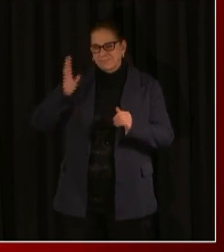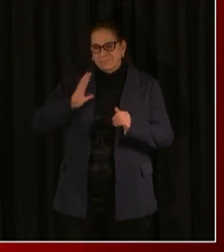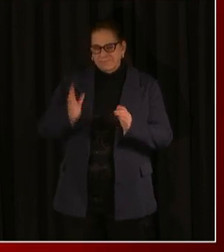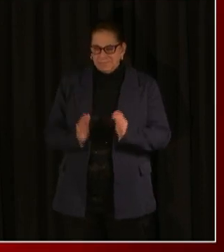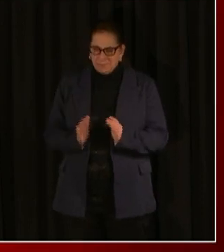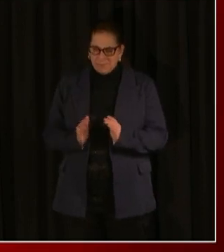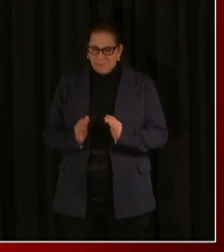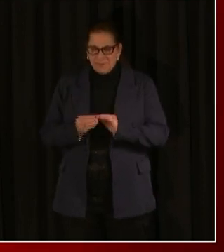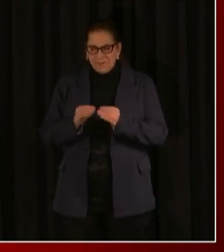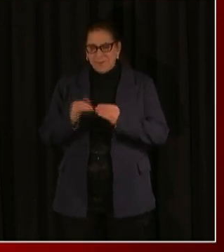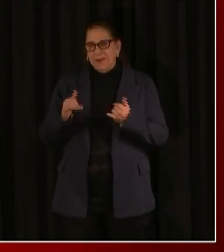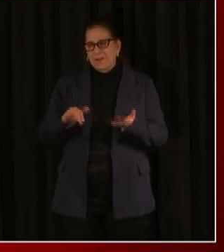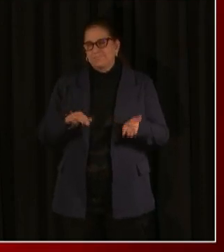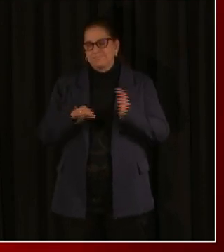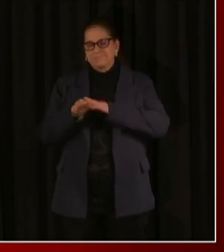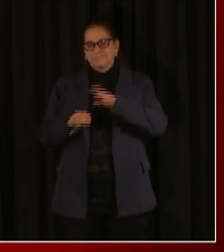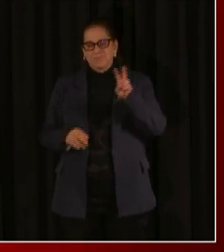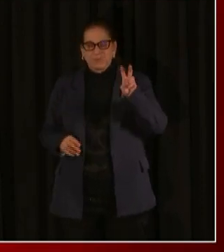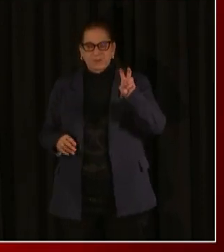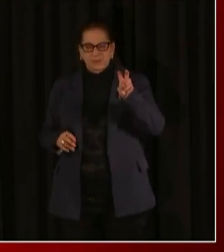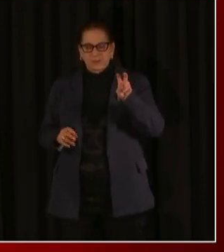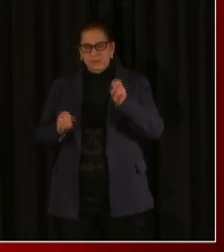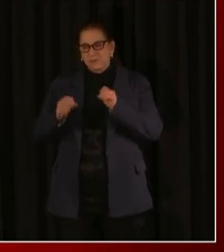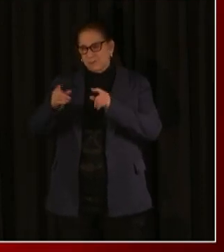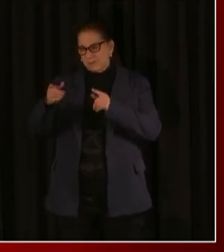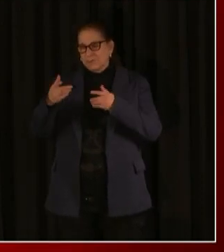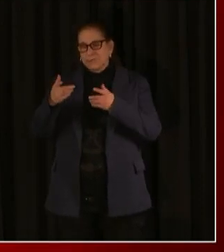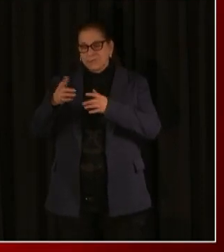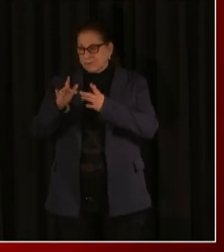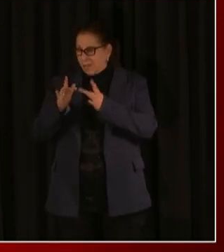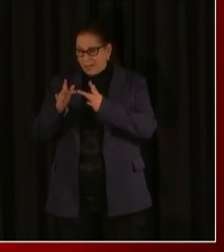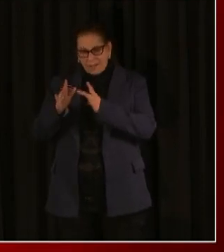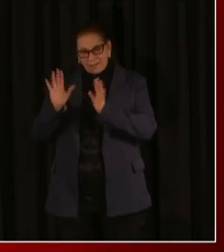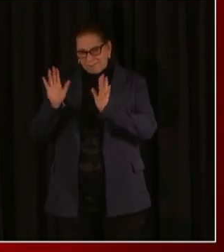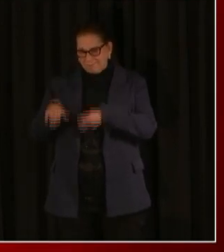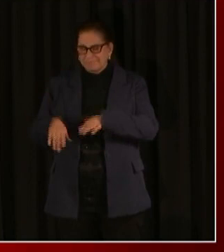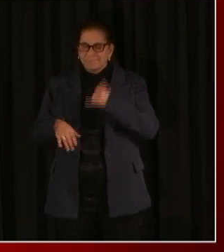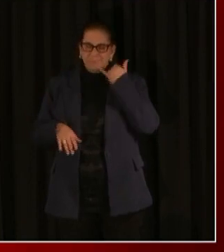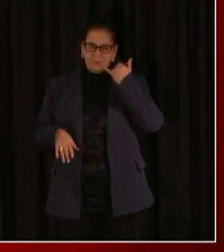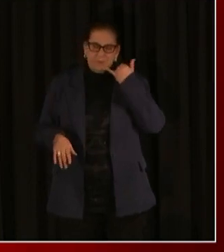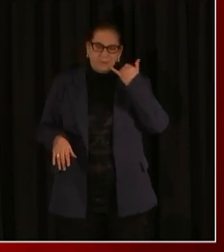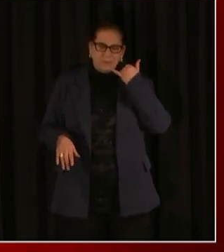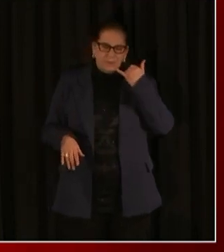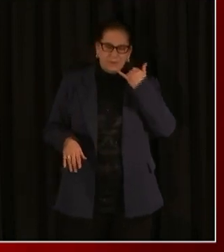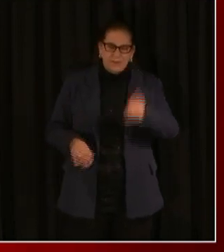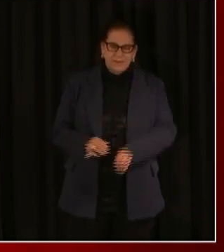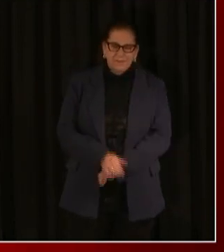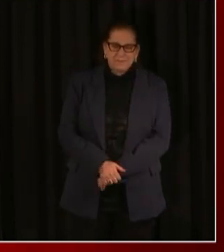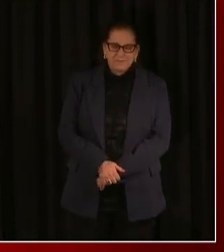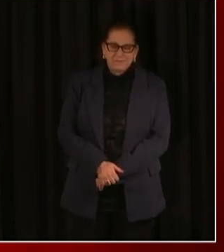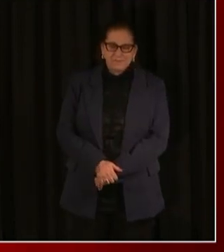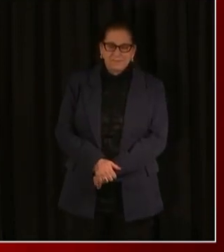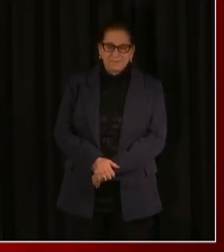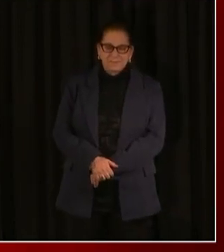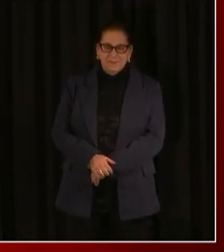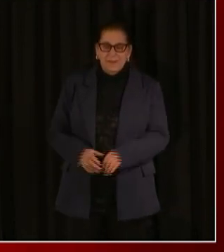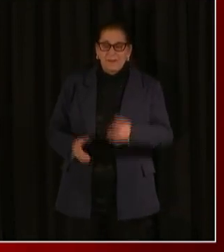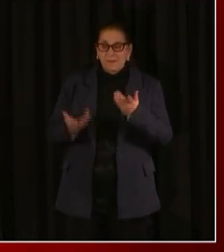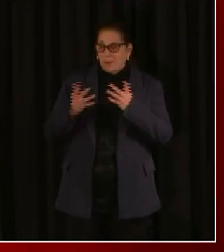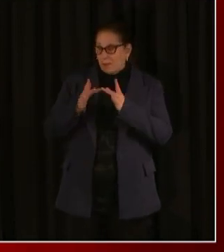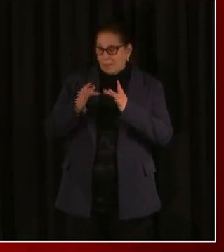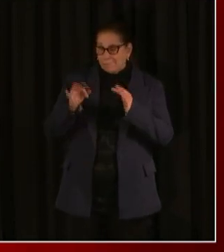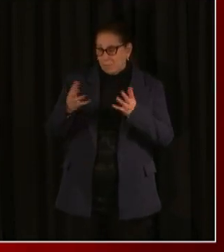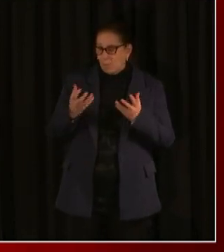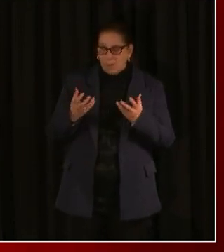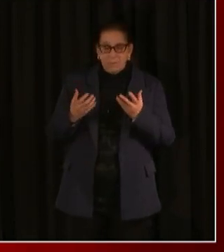before. We have also done a few other enhancements to Vaccinate.dc.gov in order for the